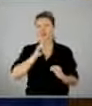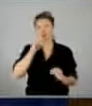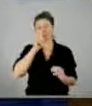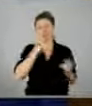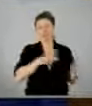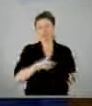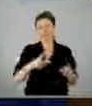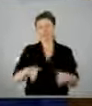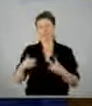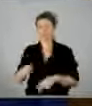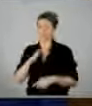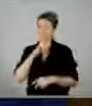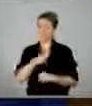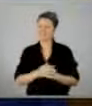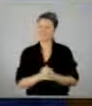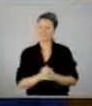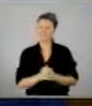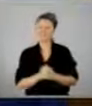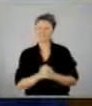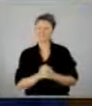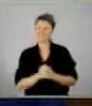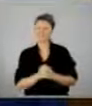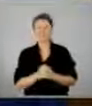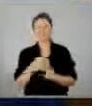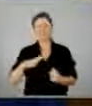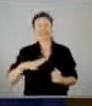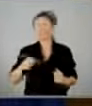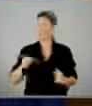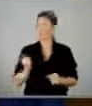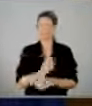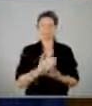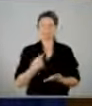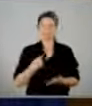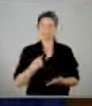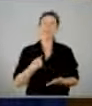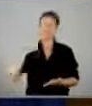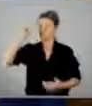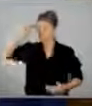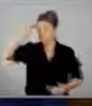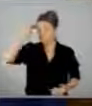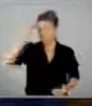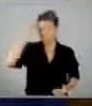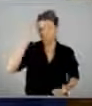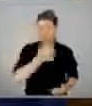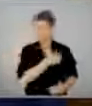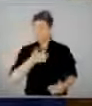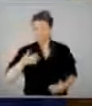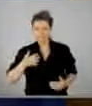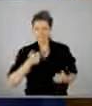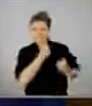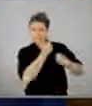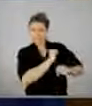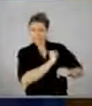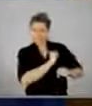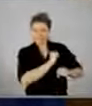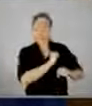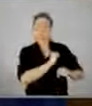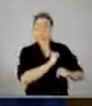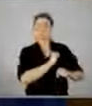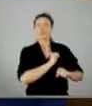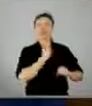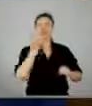containment is strong, but we always have to remain vigilant. The vaccine rollout is on track, and today's another important milestone.